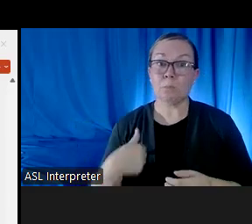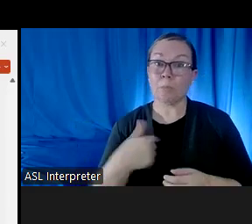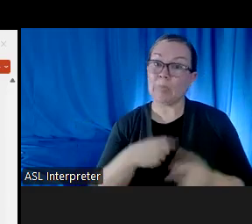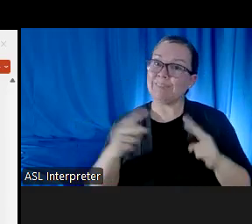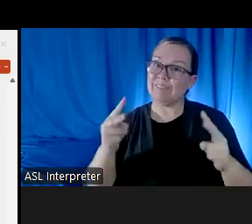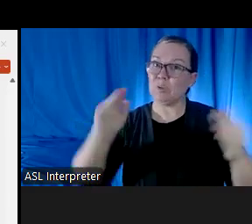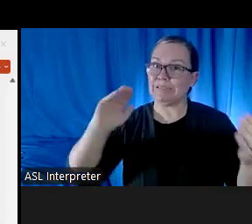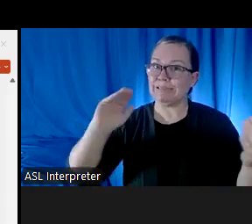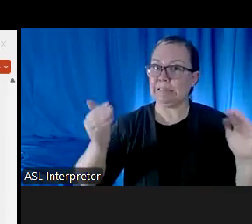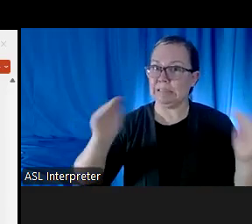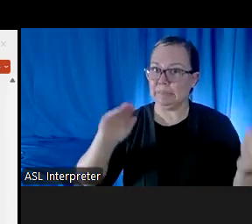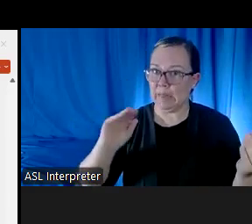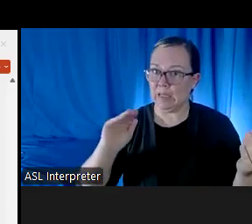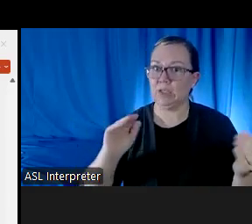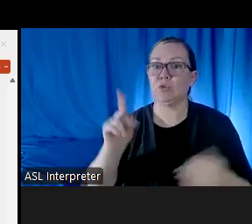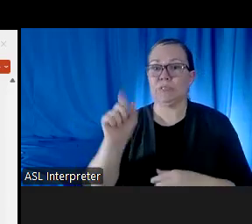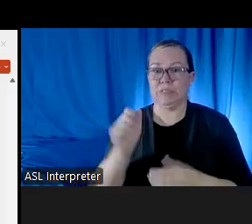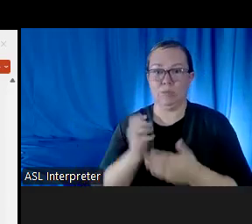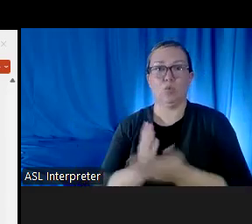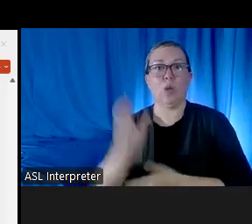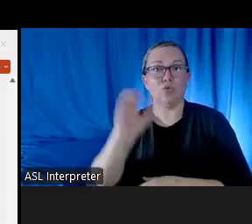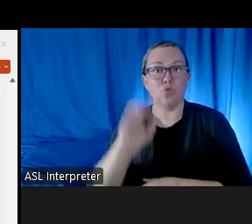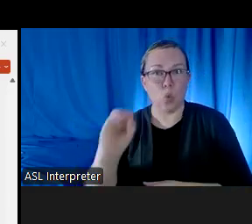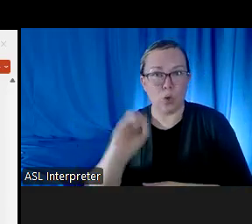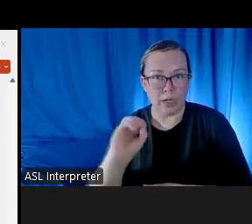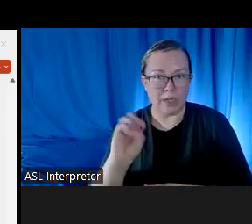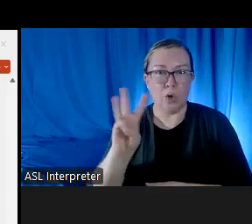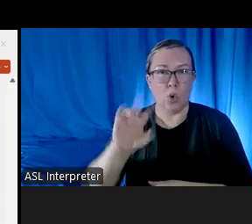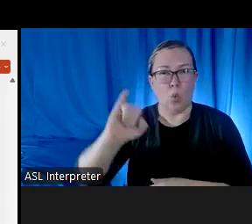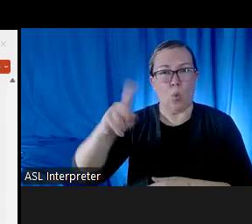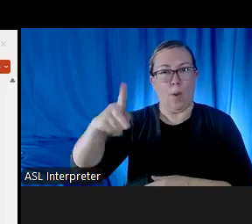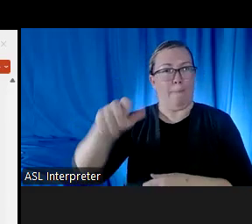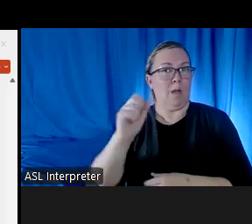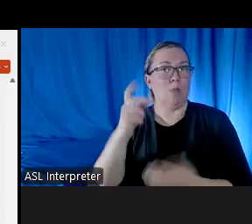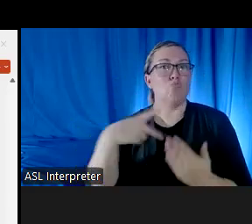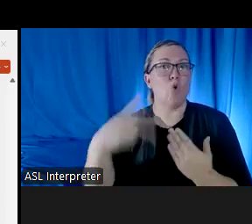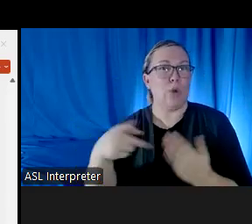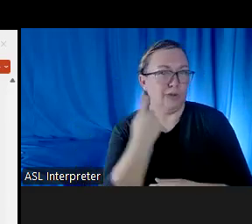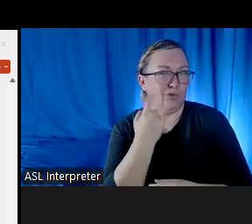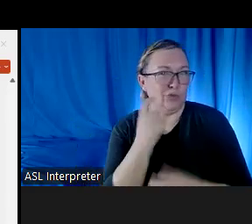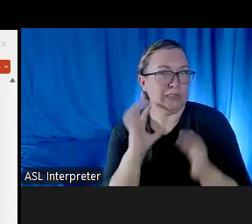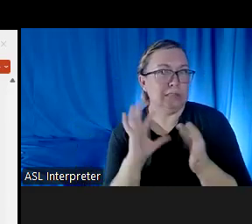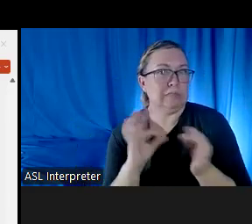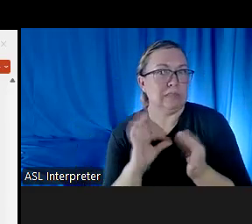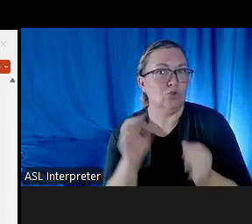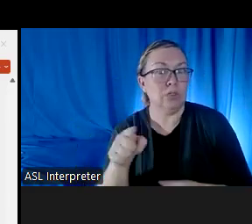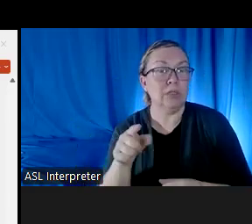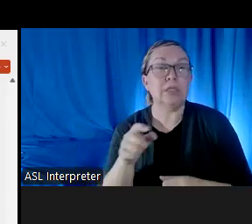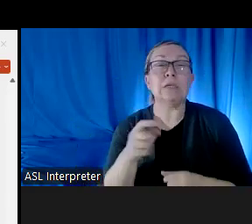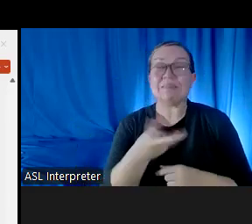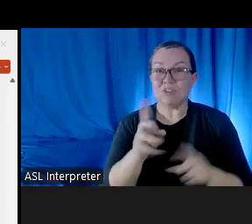similar to Disability Rights Oregon WIPA program that Emily just presented, with a few key